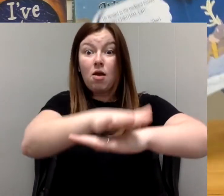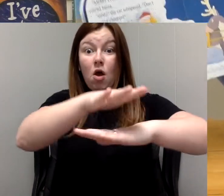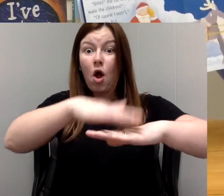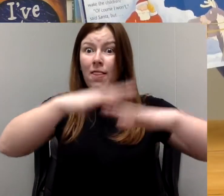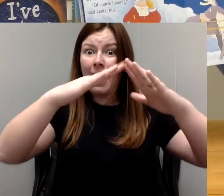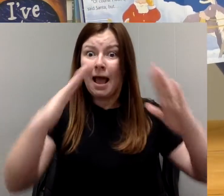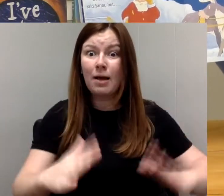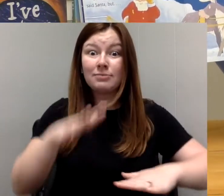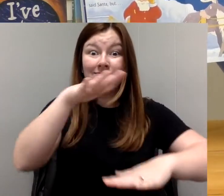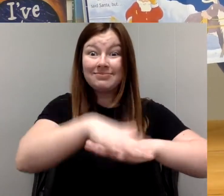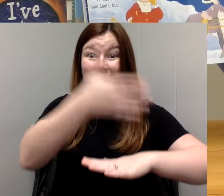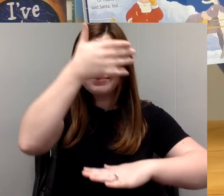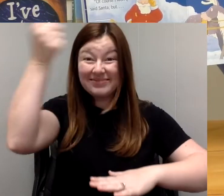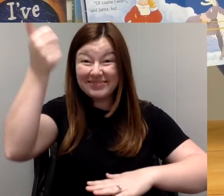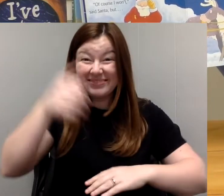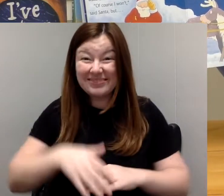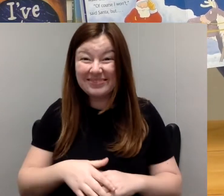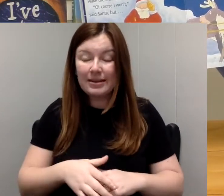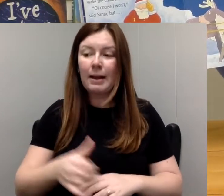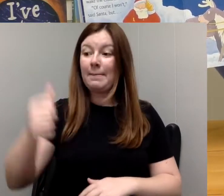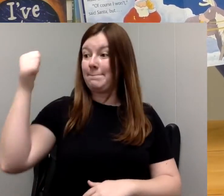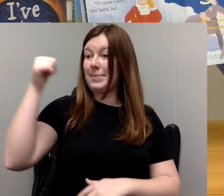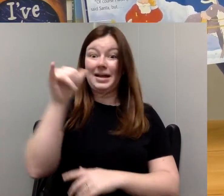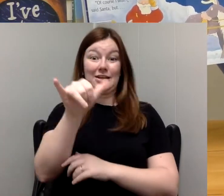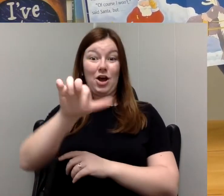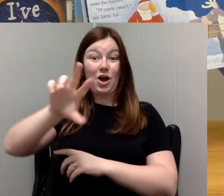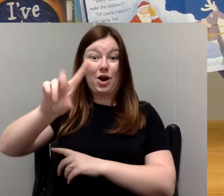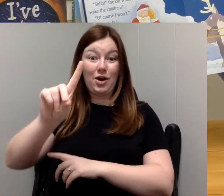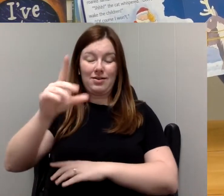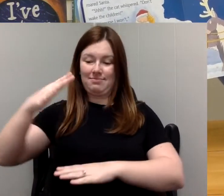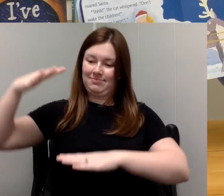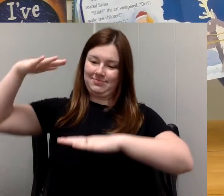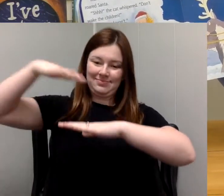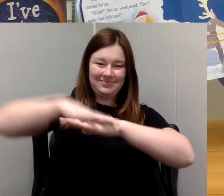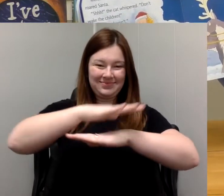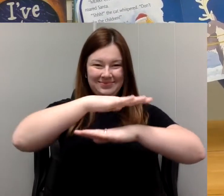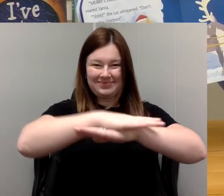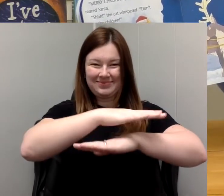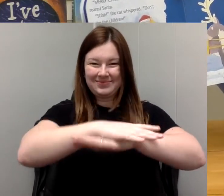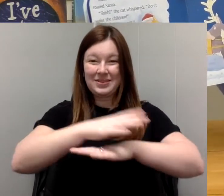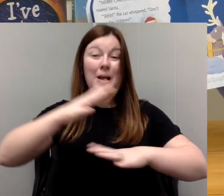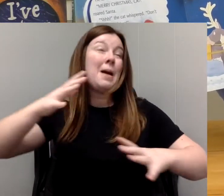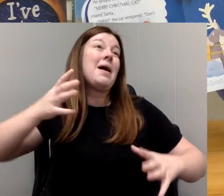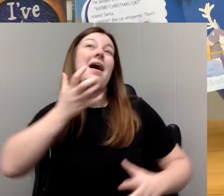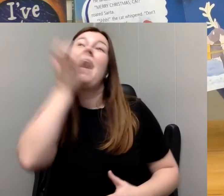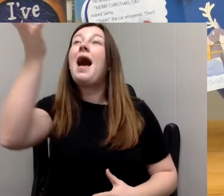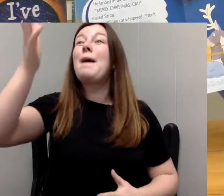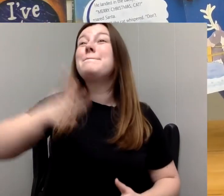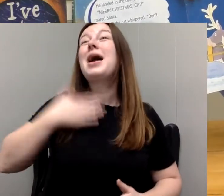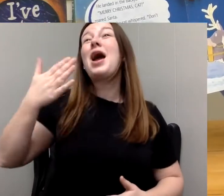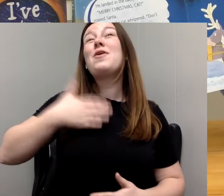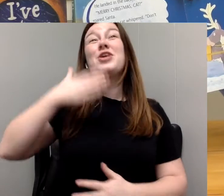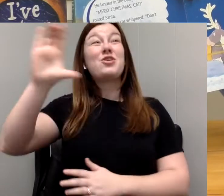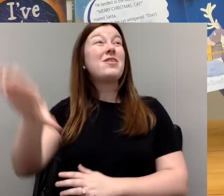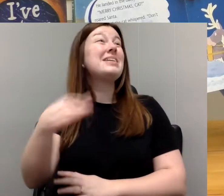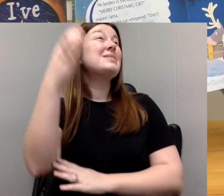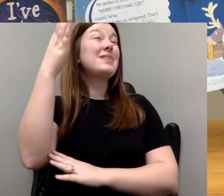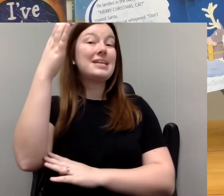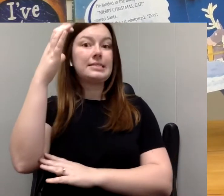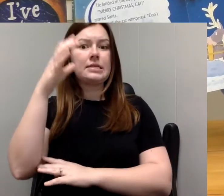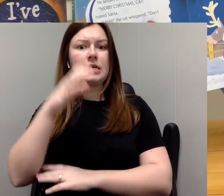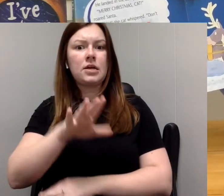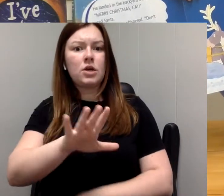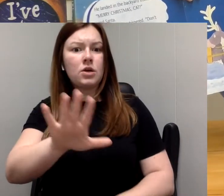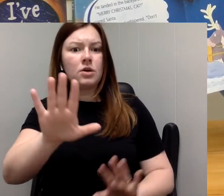He landed in the backyard instead. Merry Christmas, cat, roared Santa. Shh, whispered the